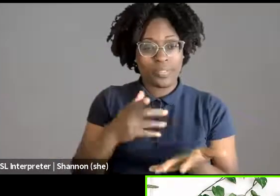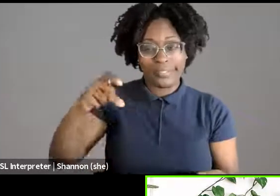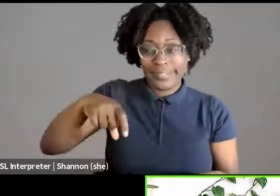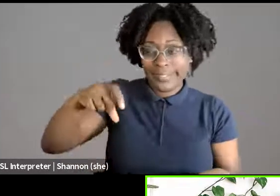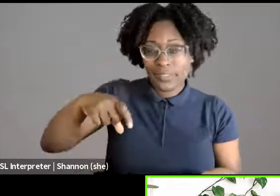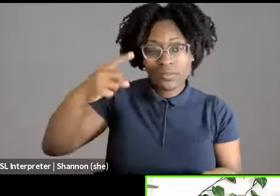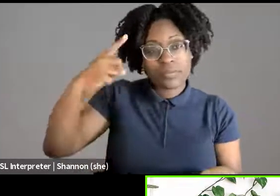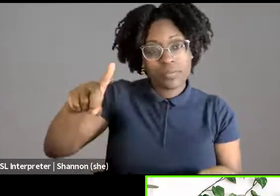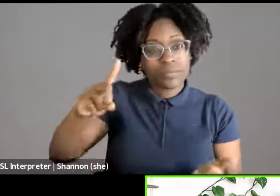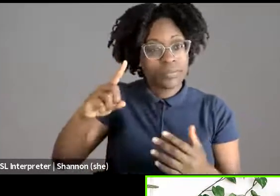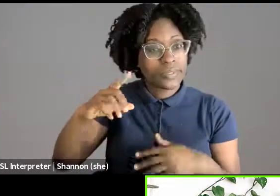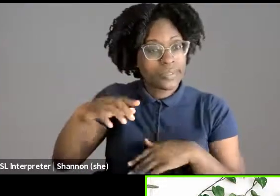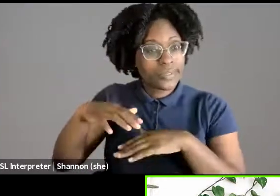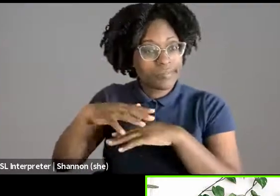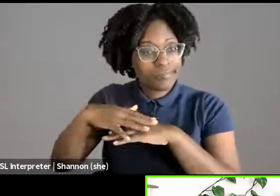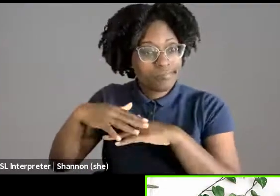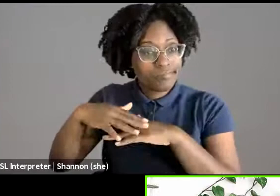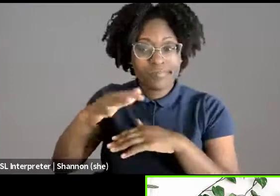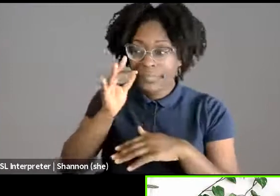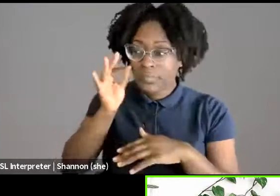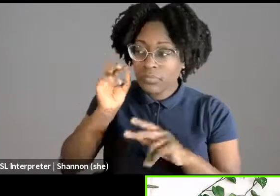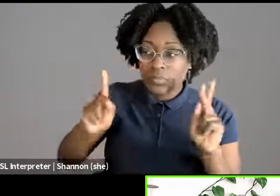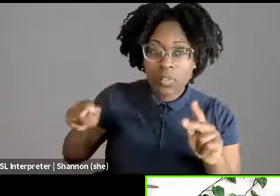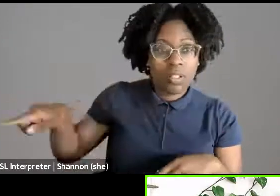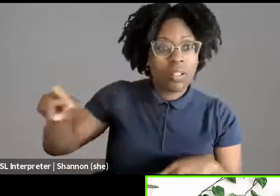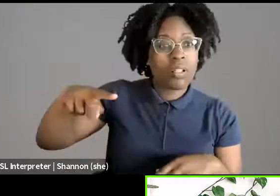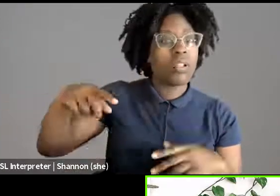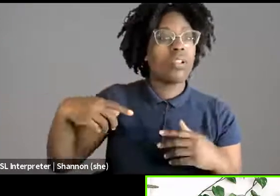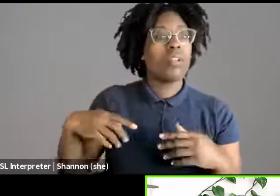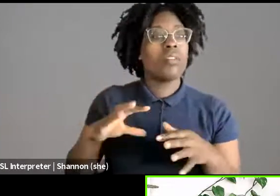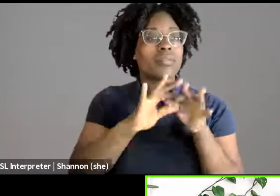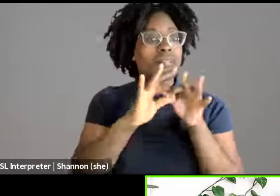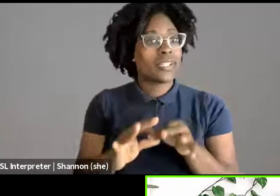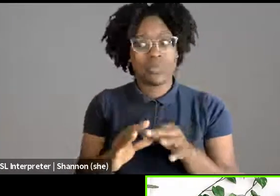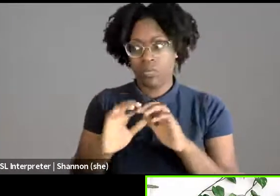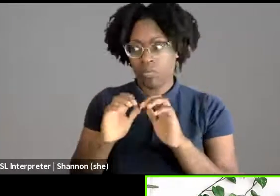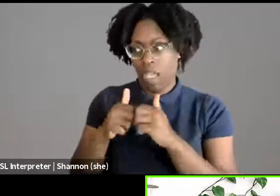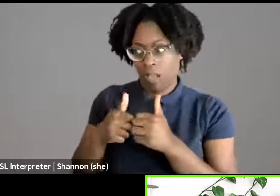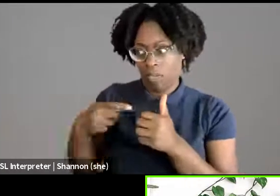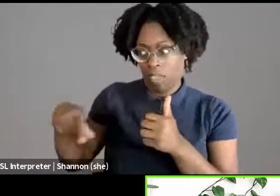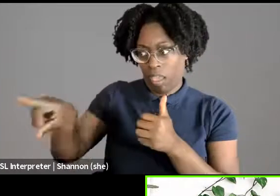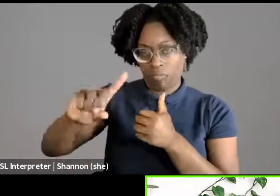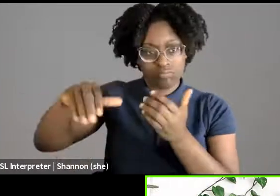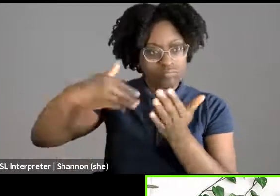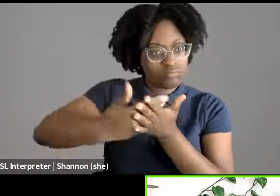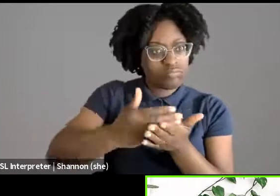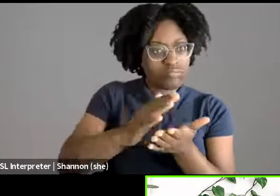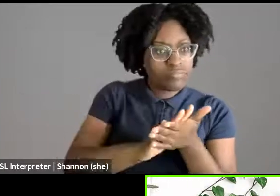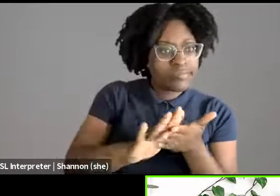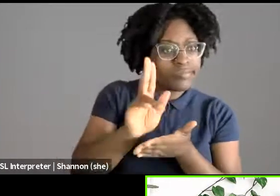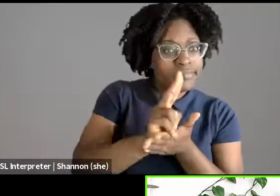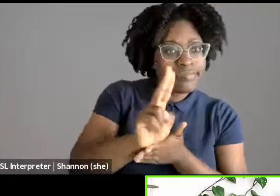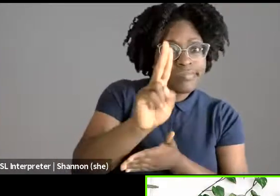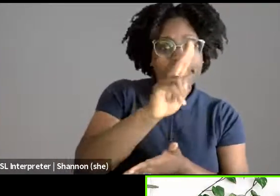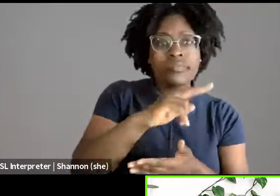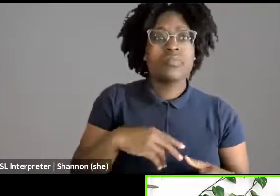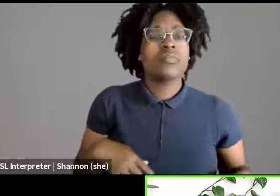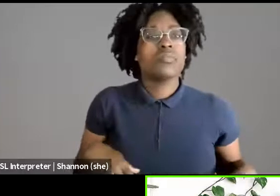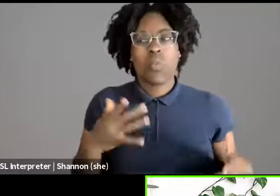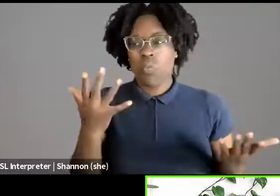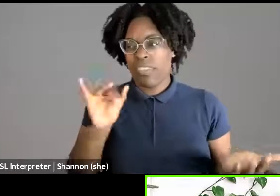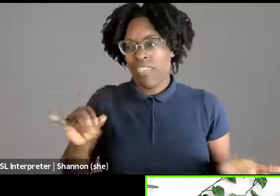of career and college pathway development. And those partnerships with ACES, with other Native serving